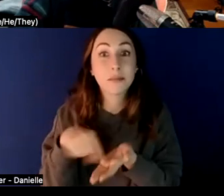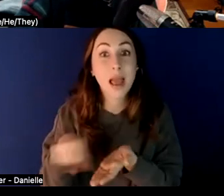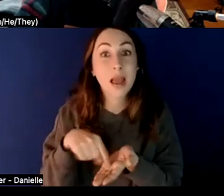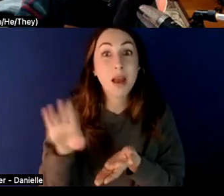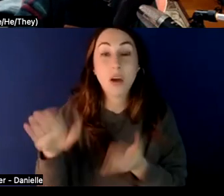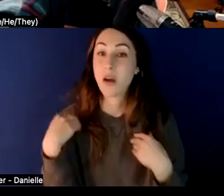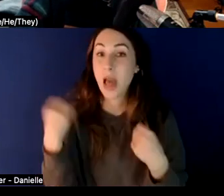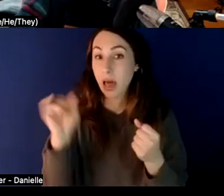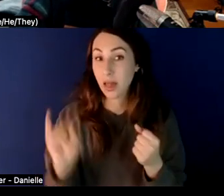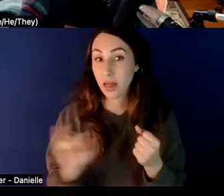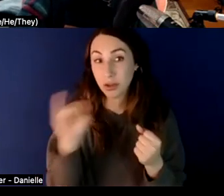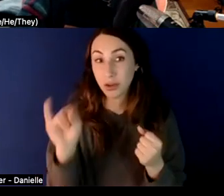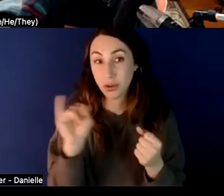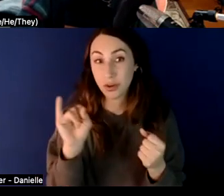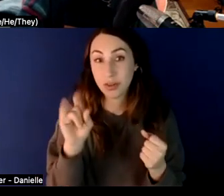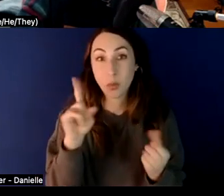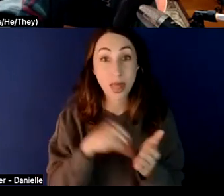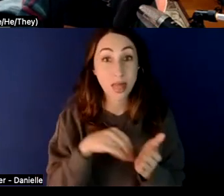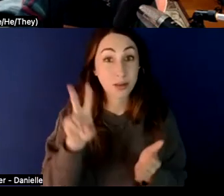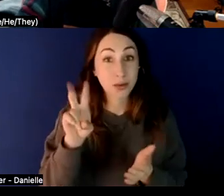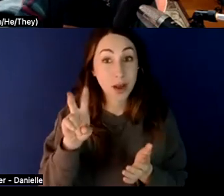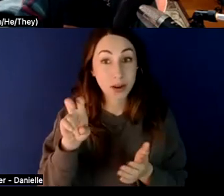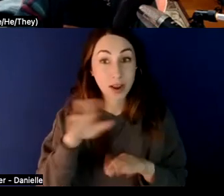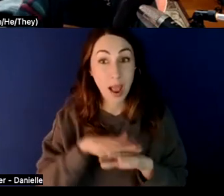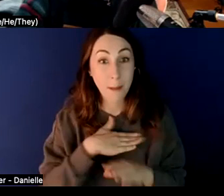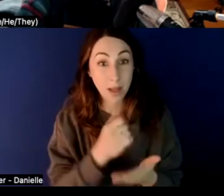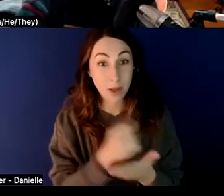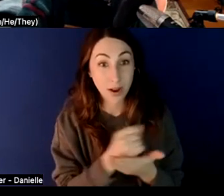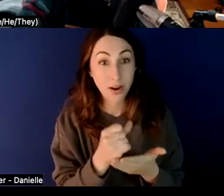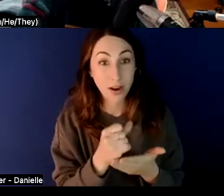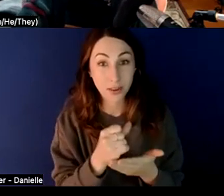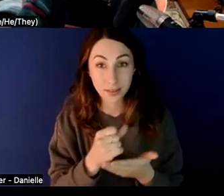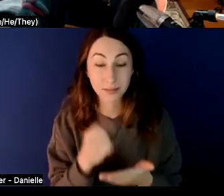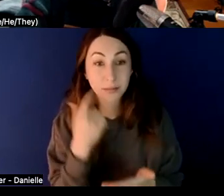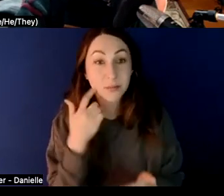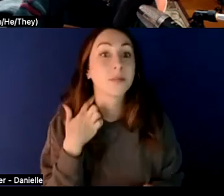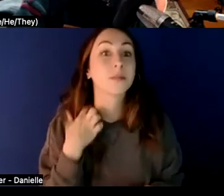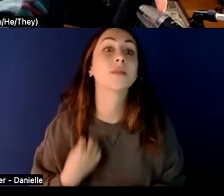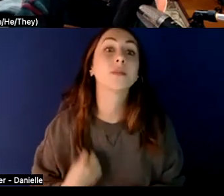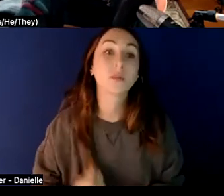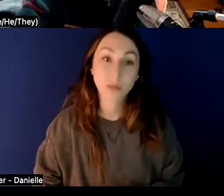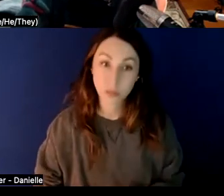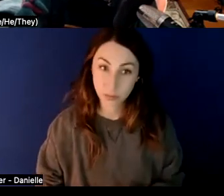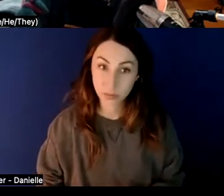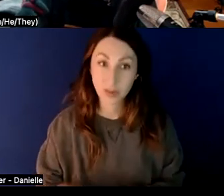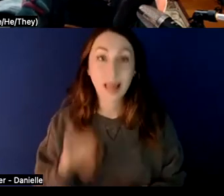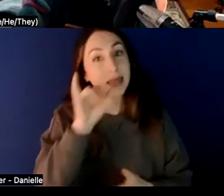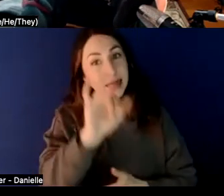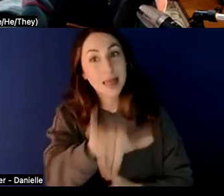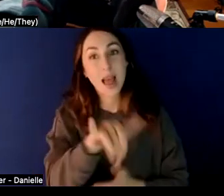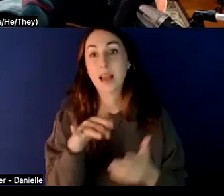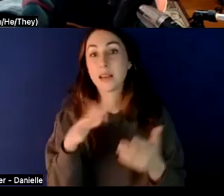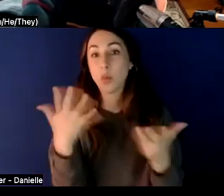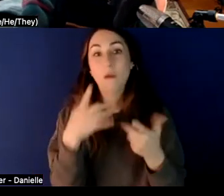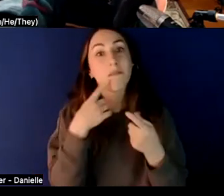it. $1,200 on my credit card, right? In my name only. I immediately called her, and that was what got her out. But it's like,